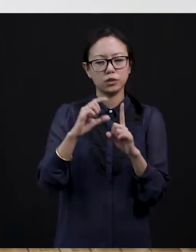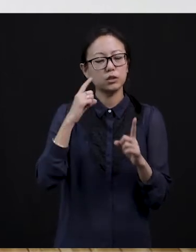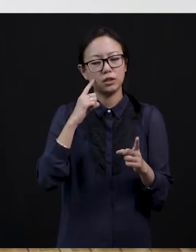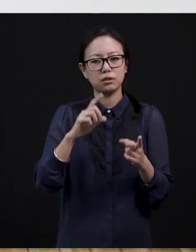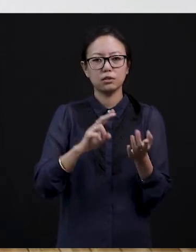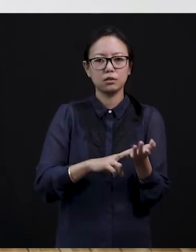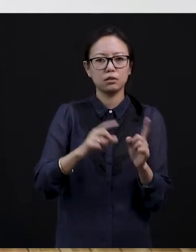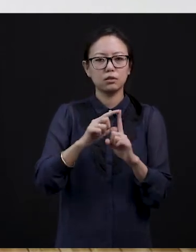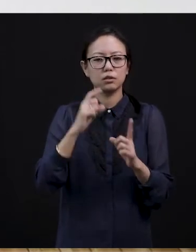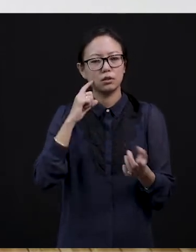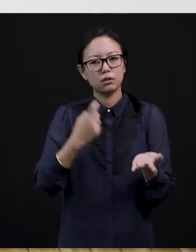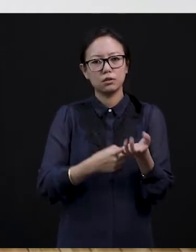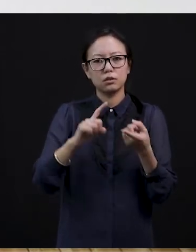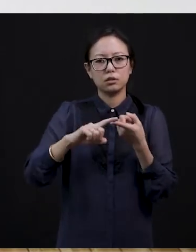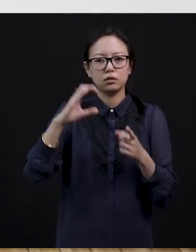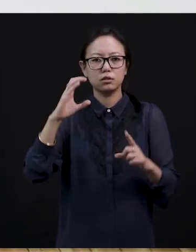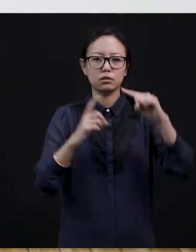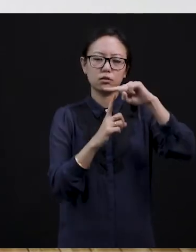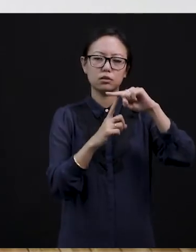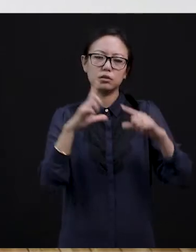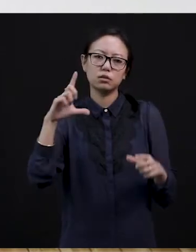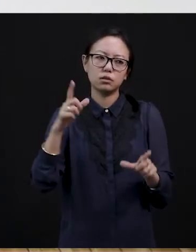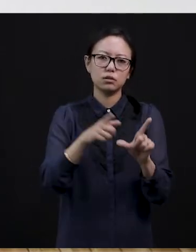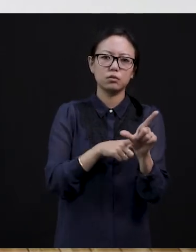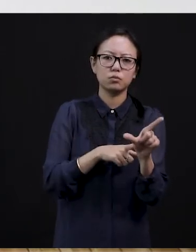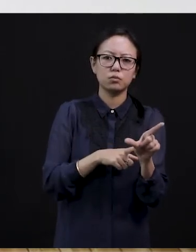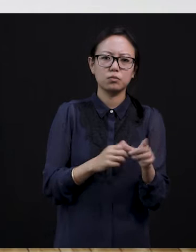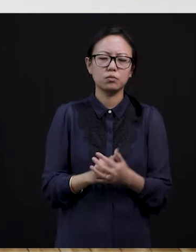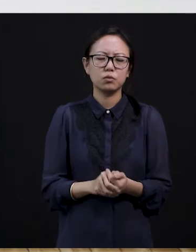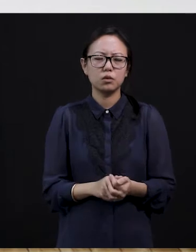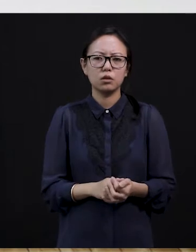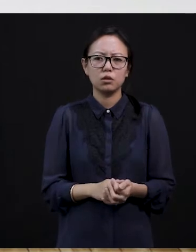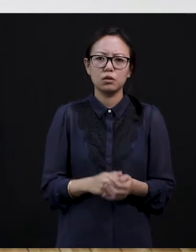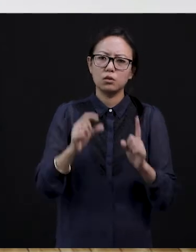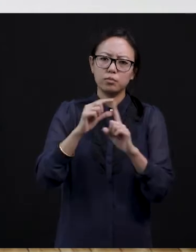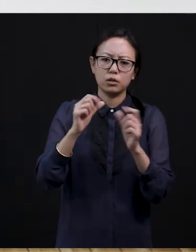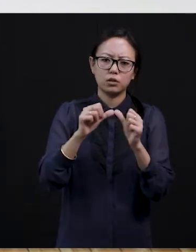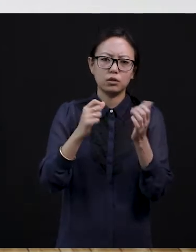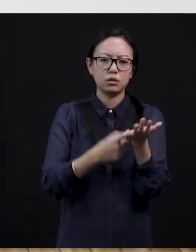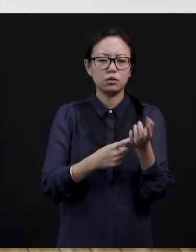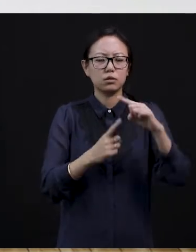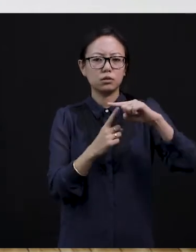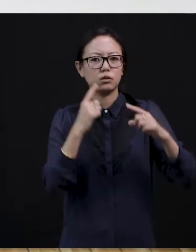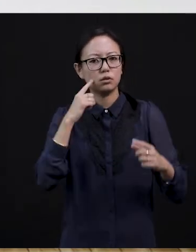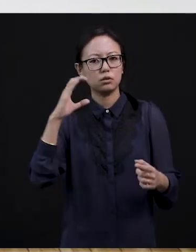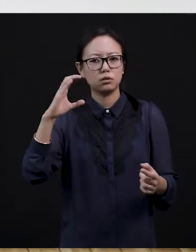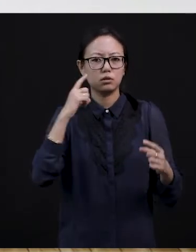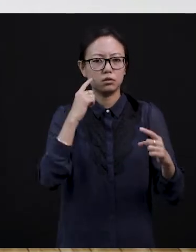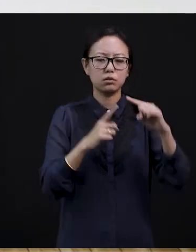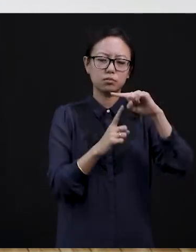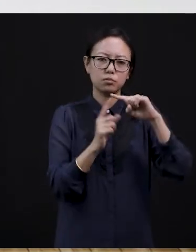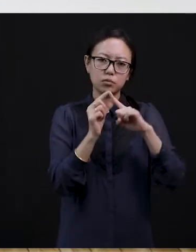both, elect their leaders, and those leaders who are elected directly participate in the government on behalf of